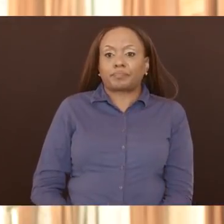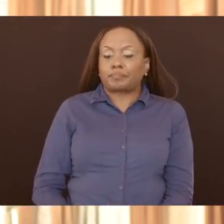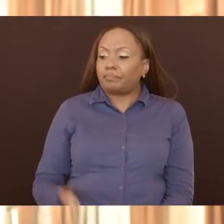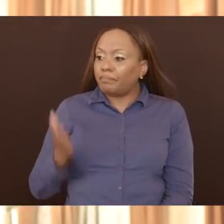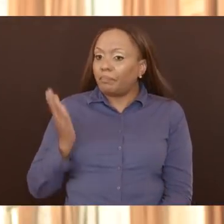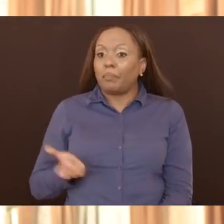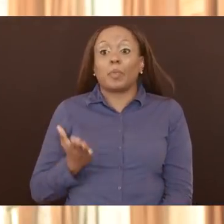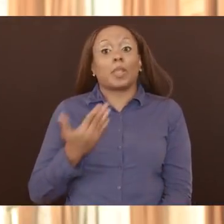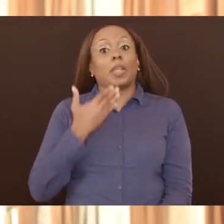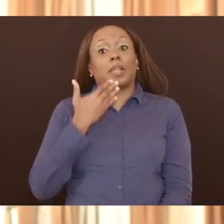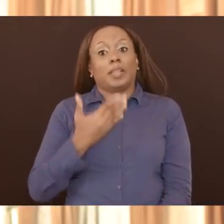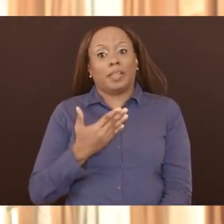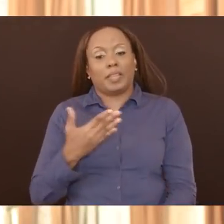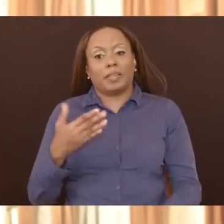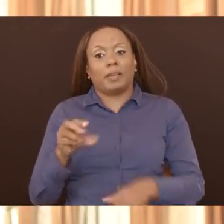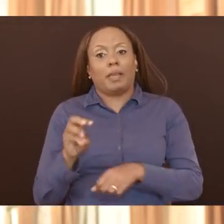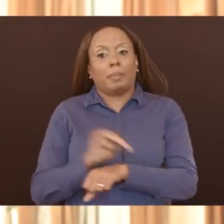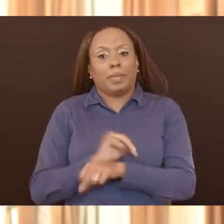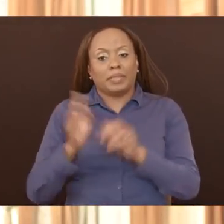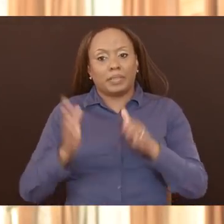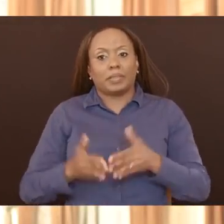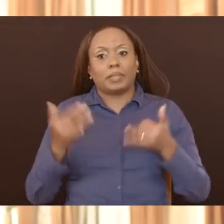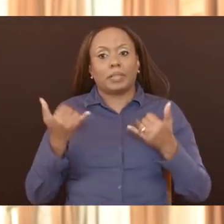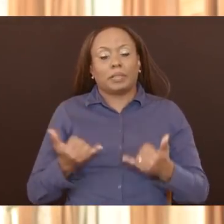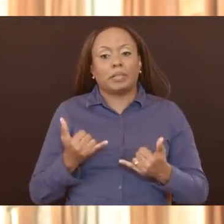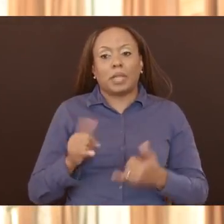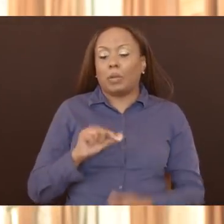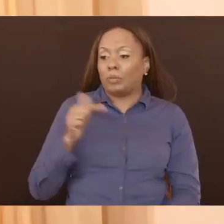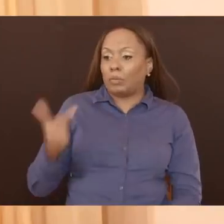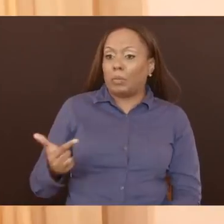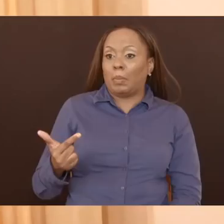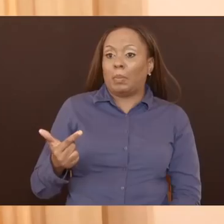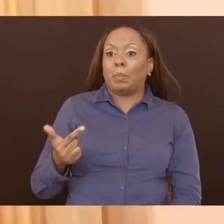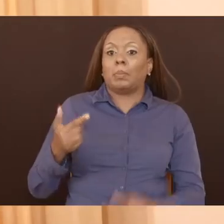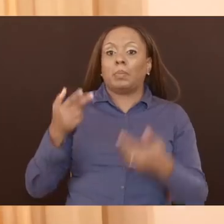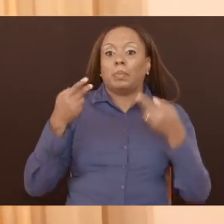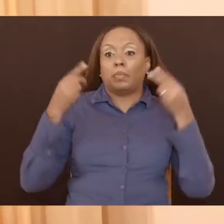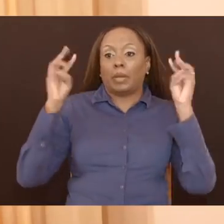very much, Minister Bostic. We now go to the Prime Minister.